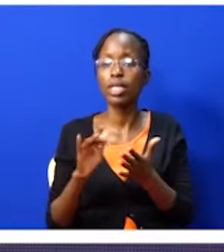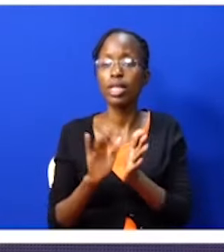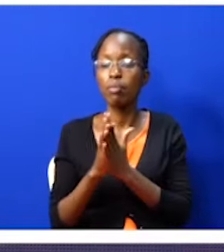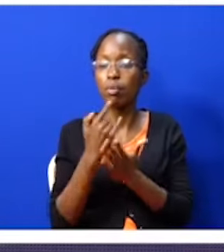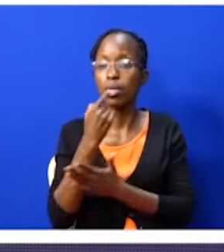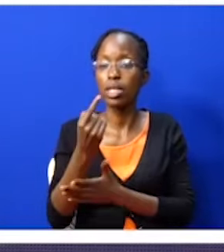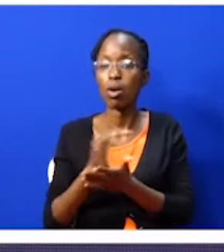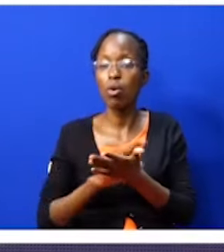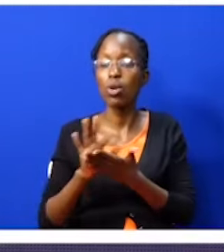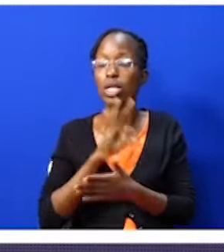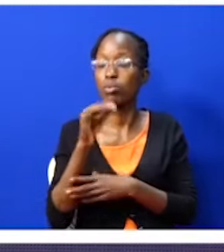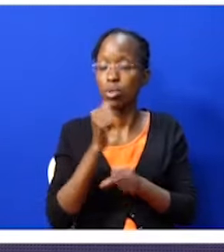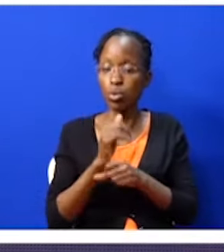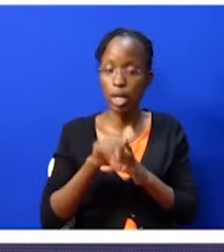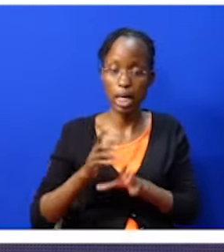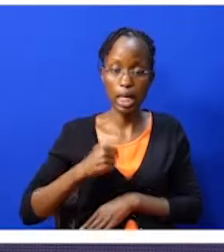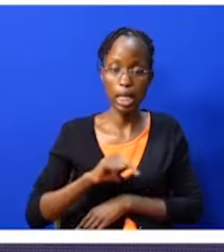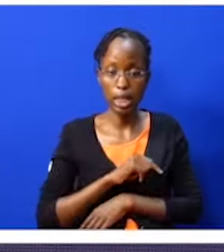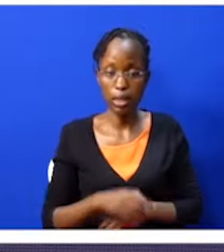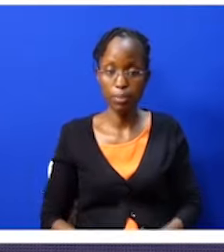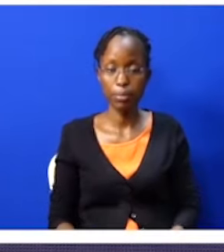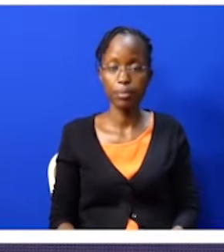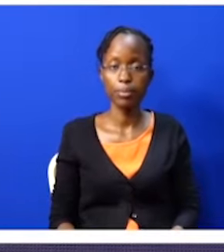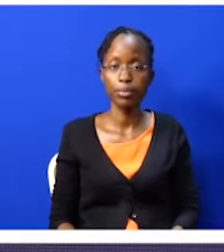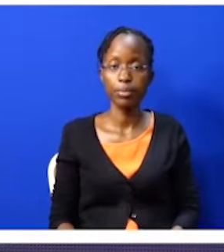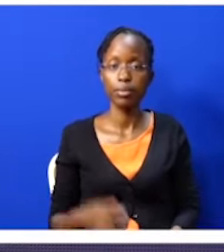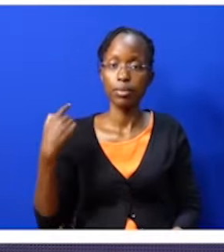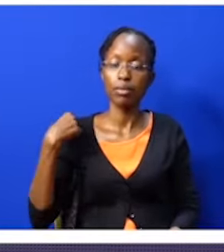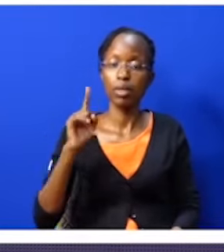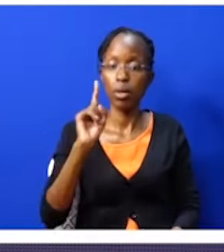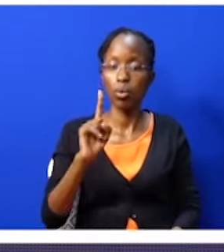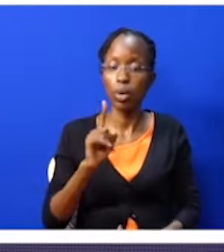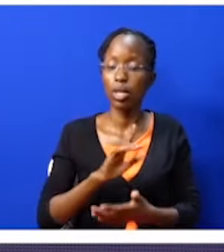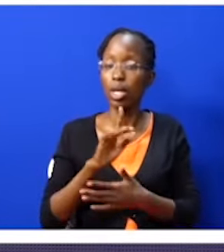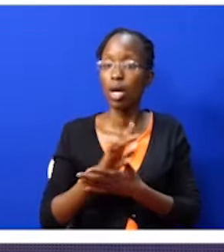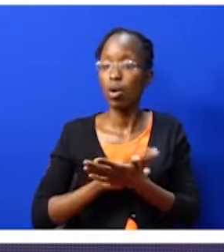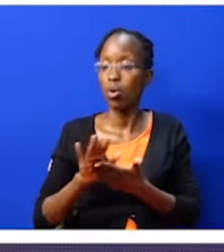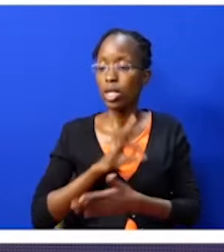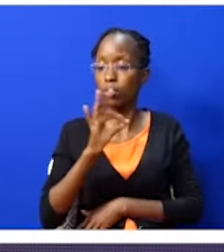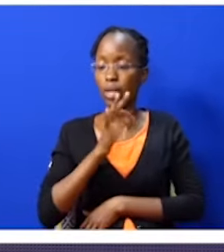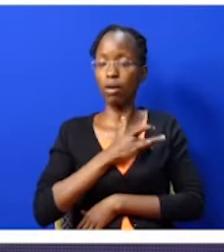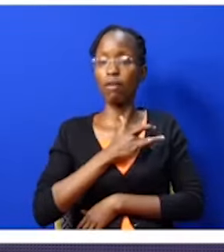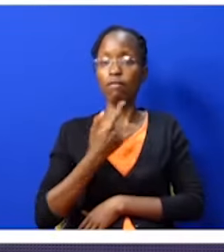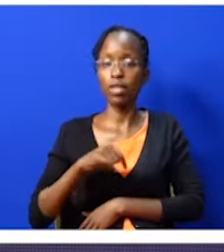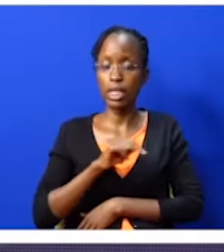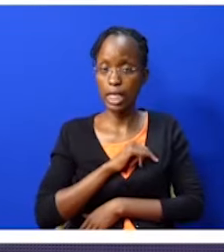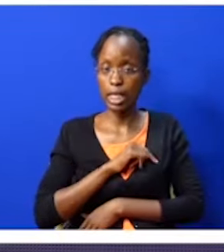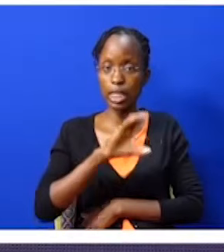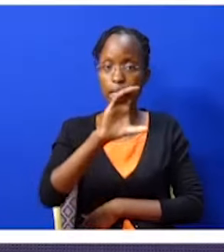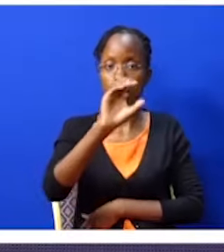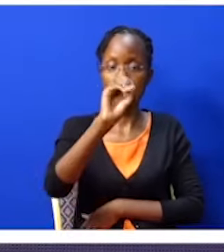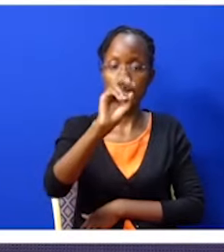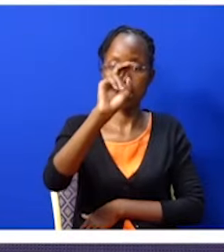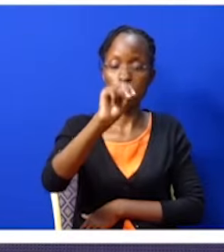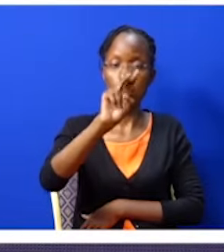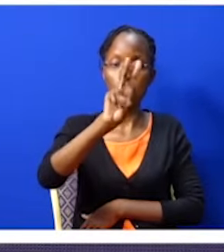Spirit does in us, so let's take a look at them. Number one, he convicts us. This just means that he shines